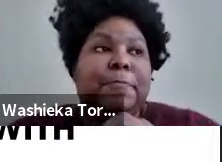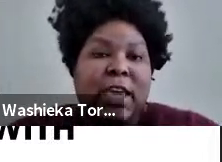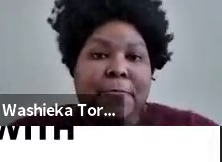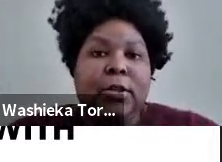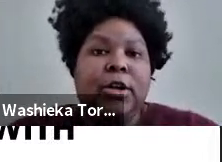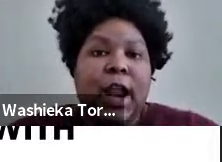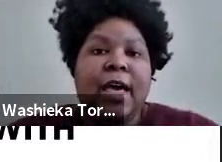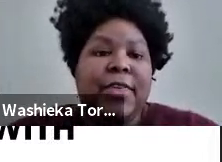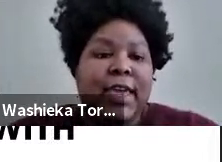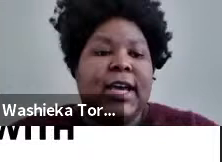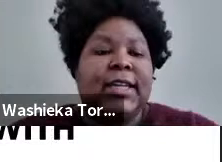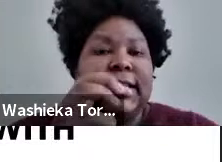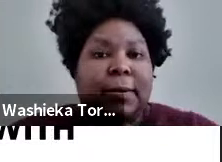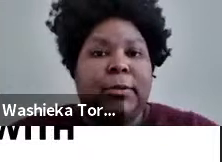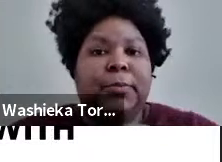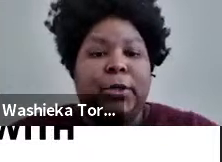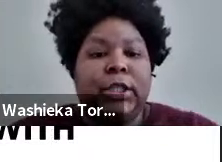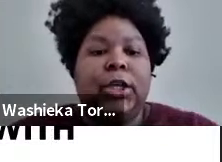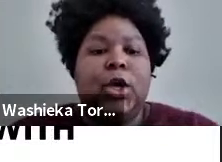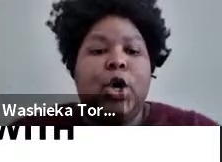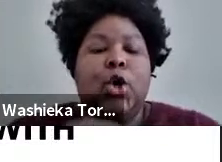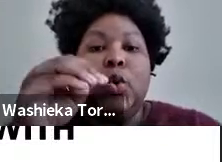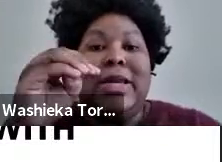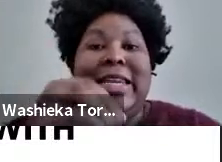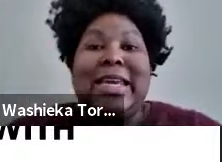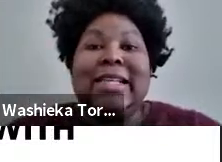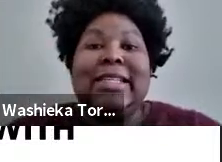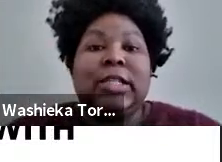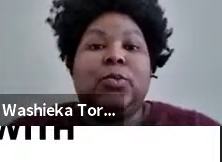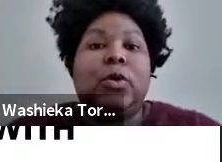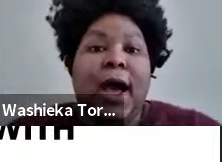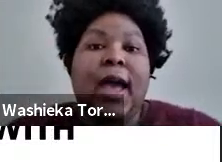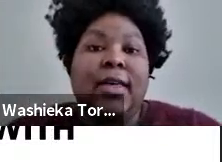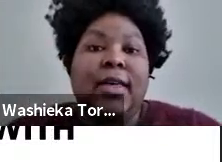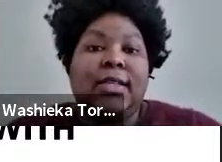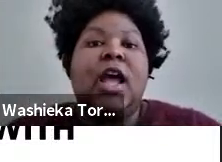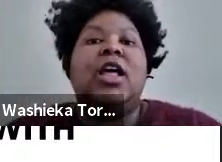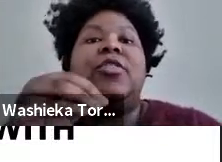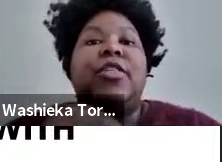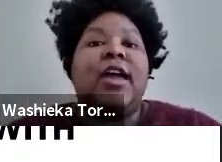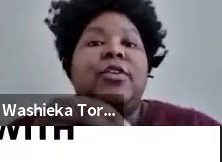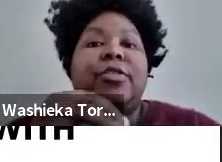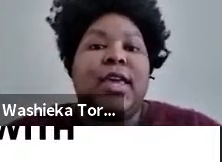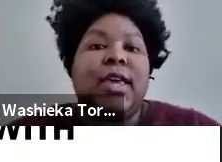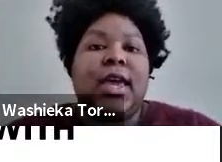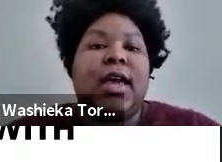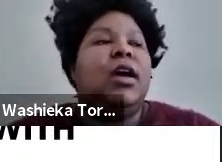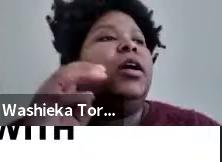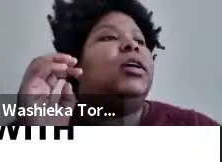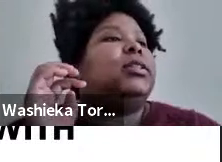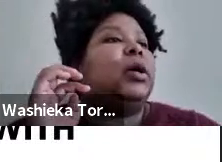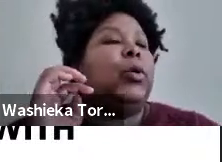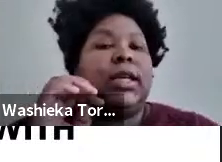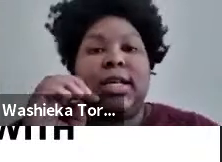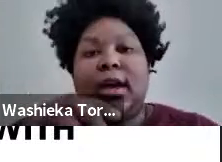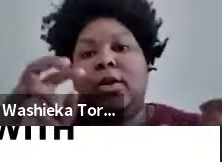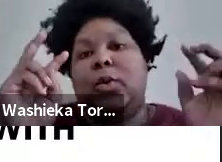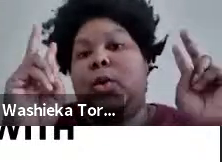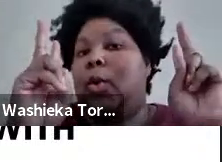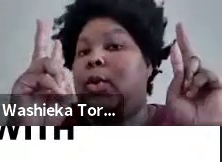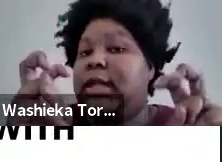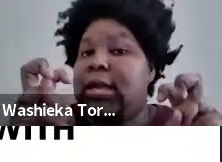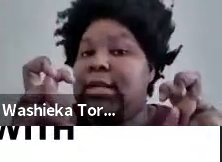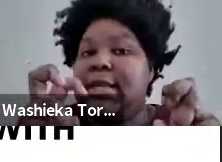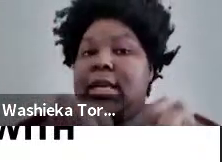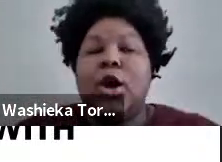It's people are not thinking a disabled person who needs this will buy this. They are thinking someone is either